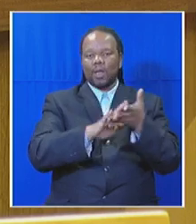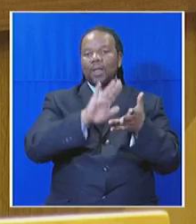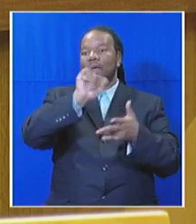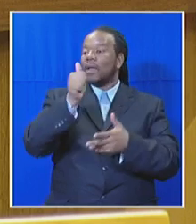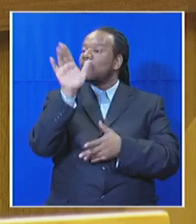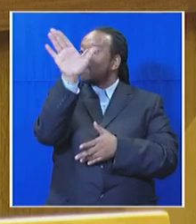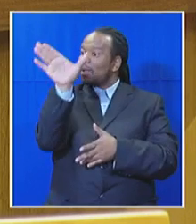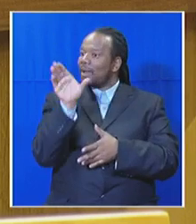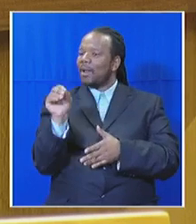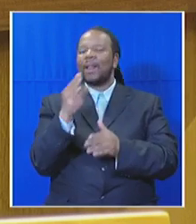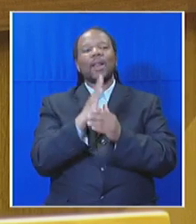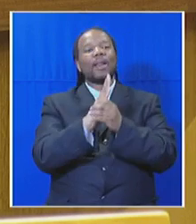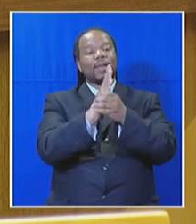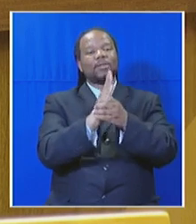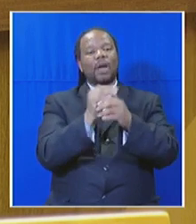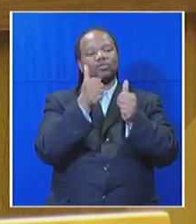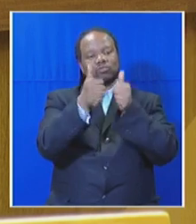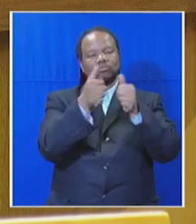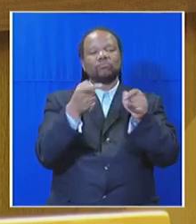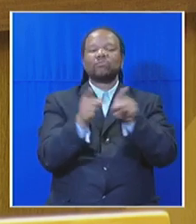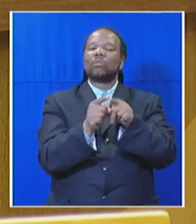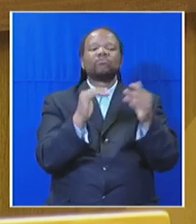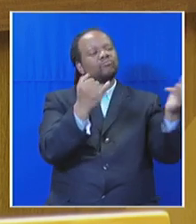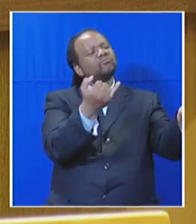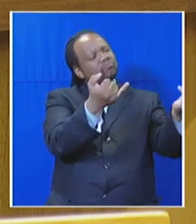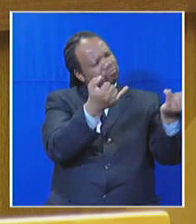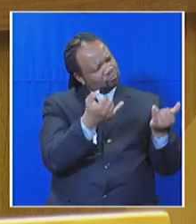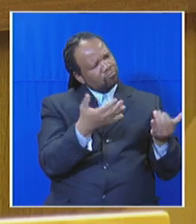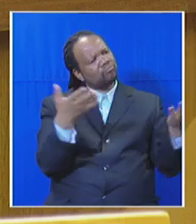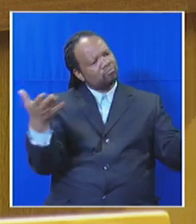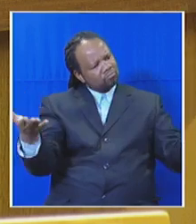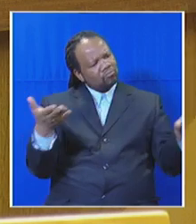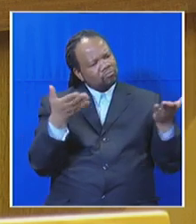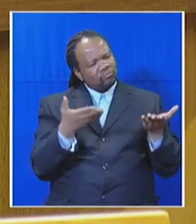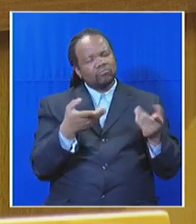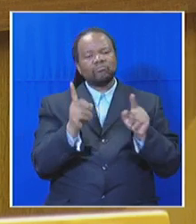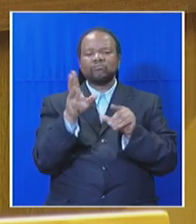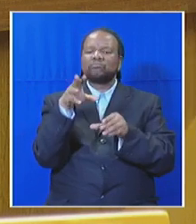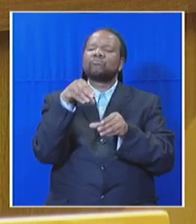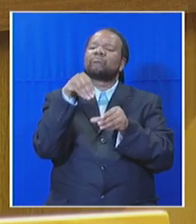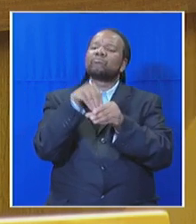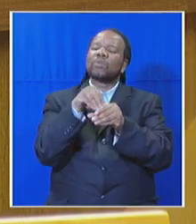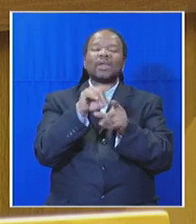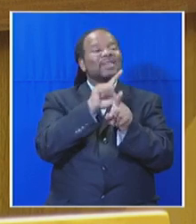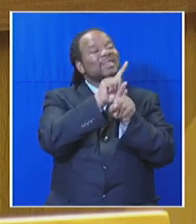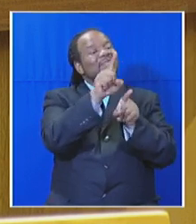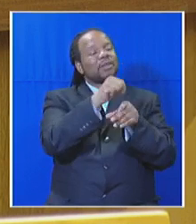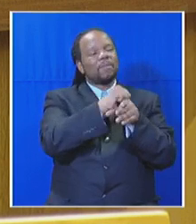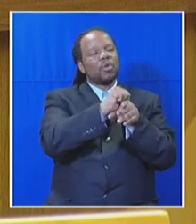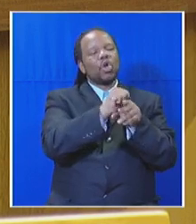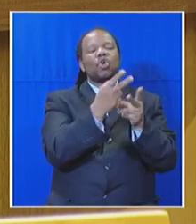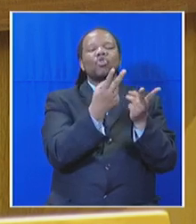leaders were invited as part of the new practice that